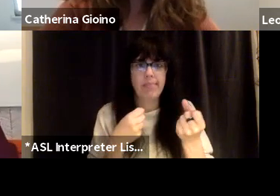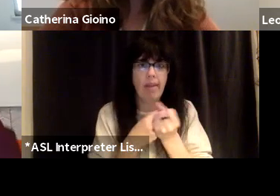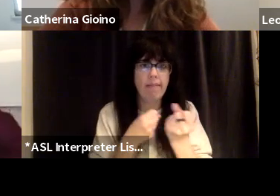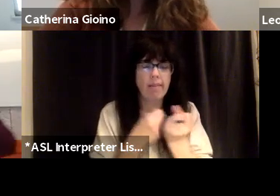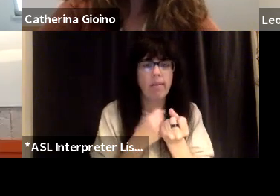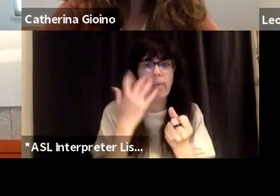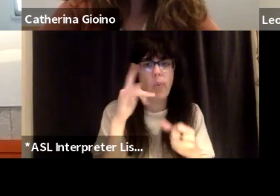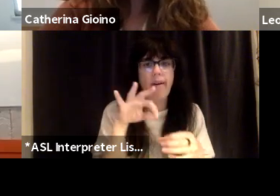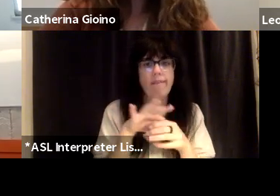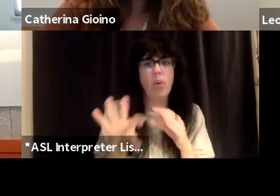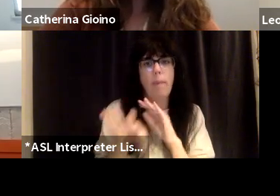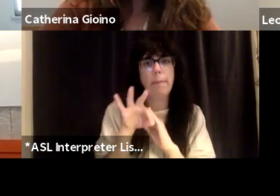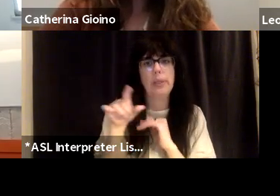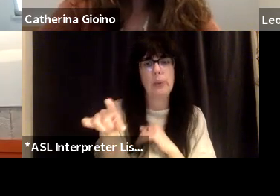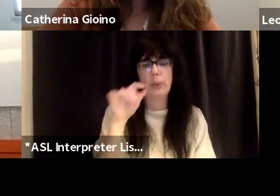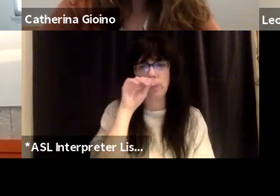the voters pick you?